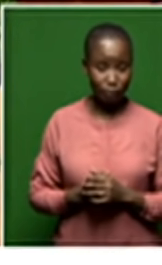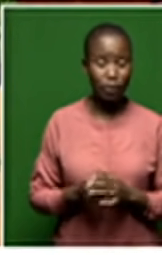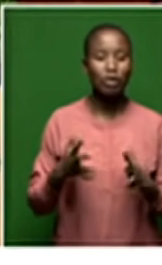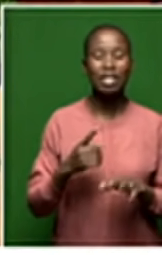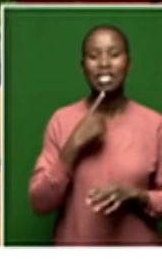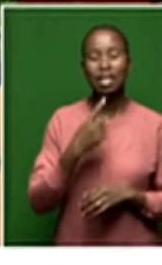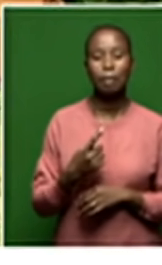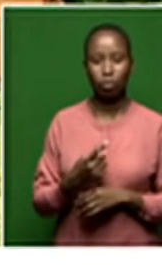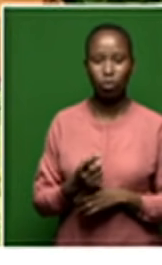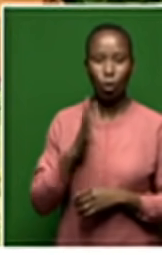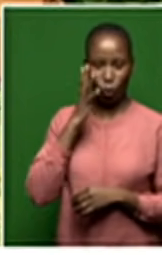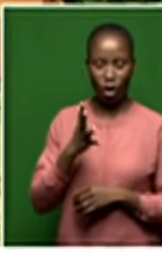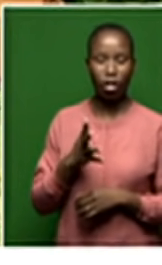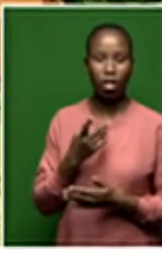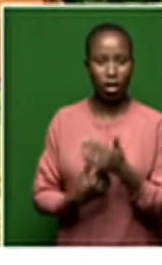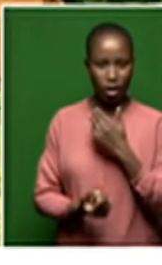expropriation without